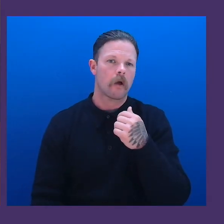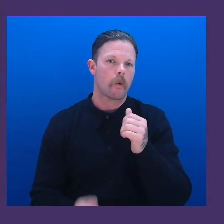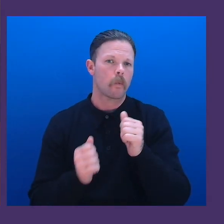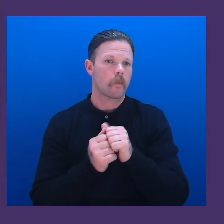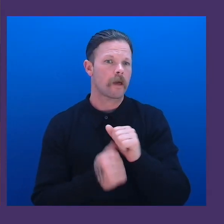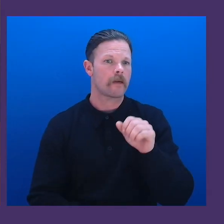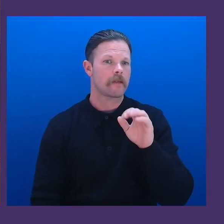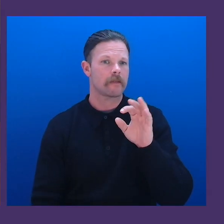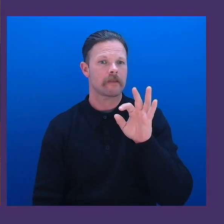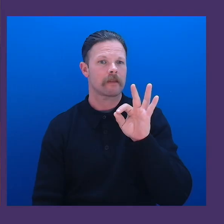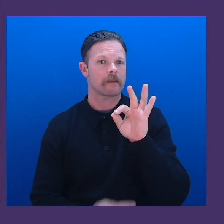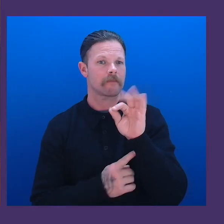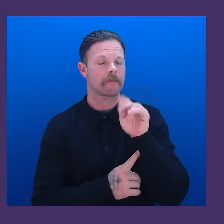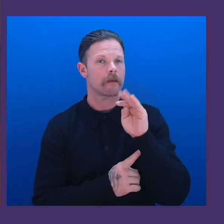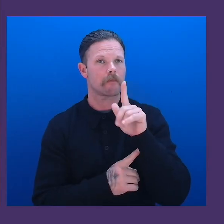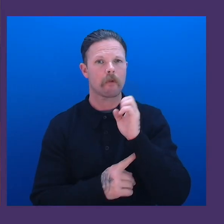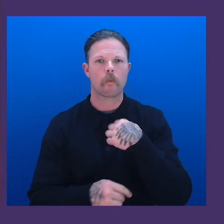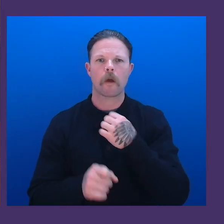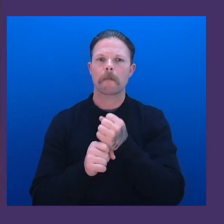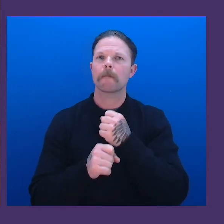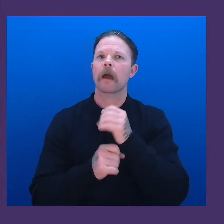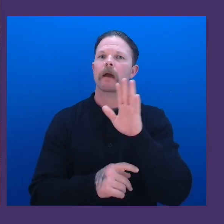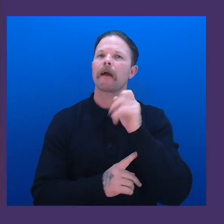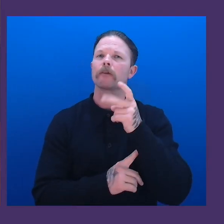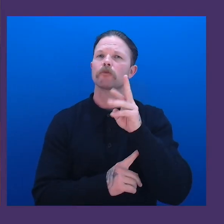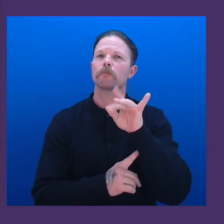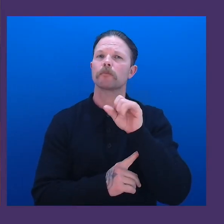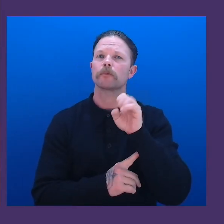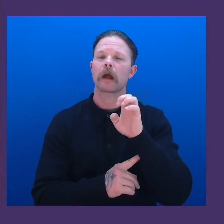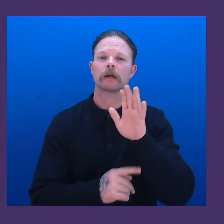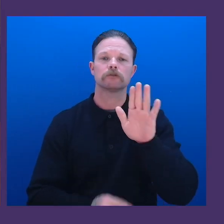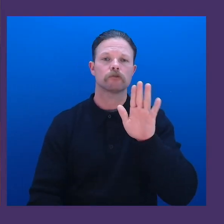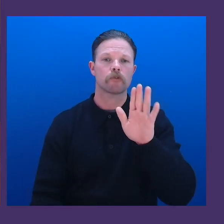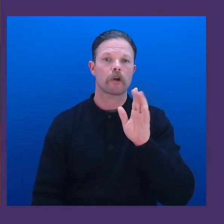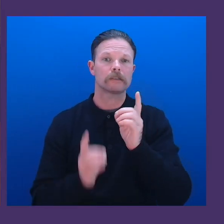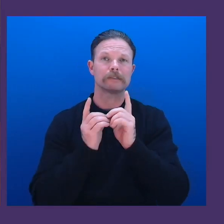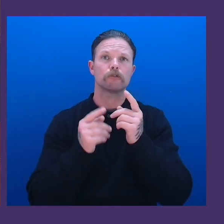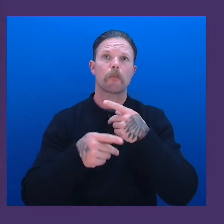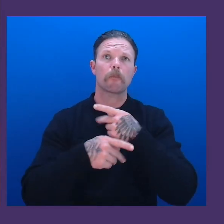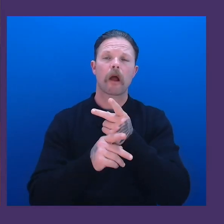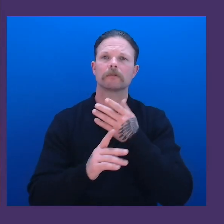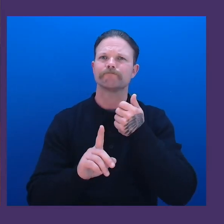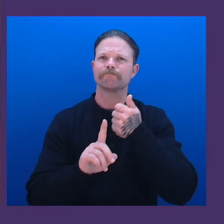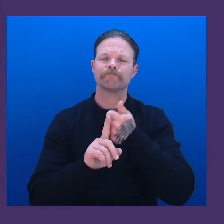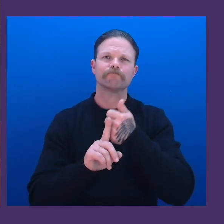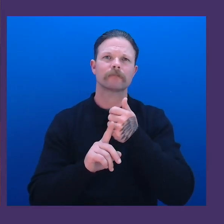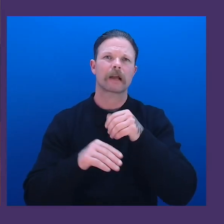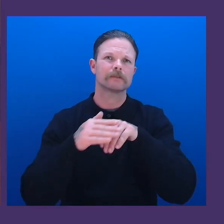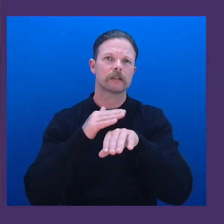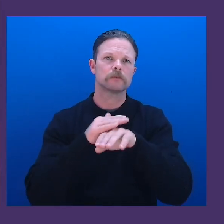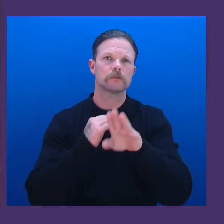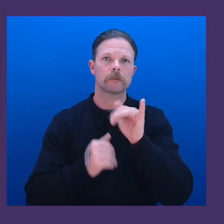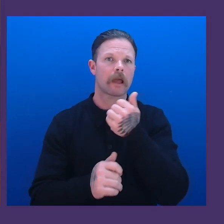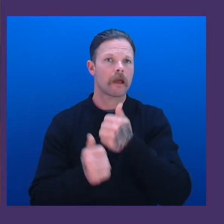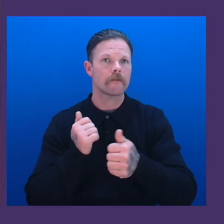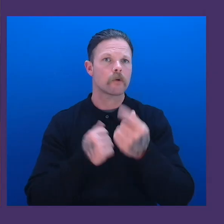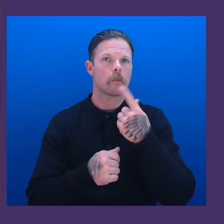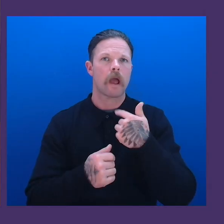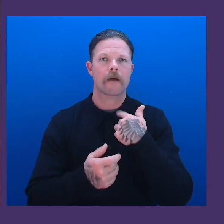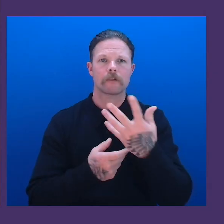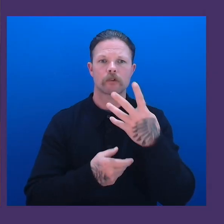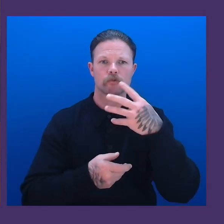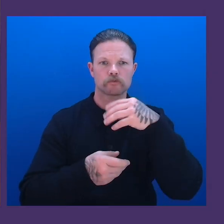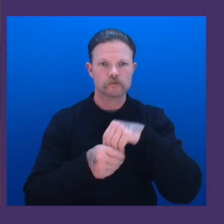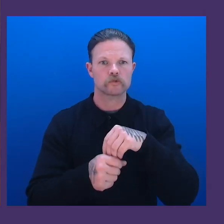help enterprises make their digital products accessible to everyone by having an inclusive product development